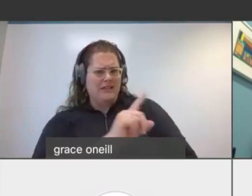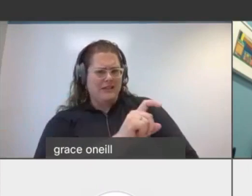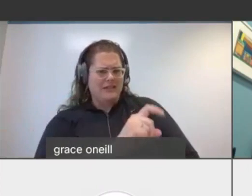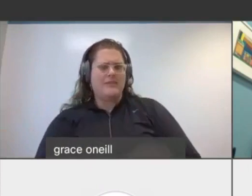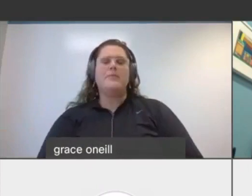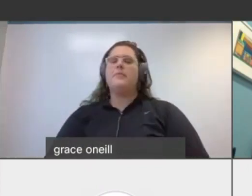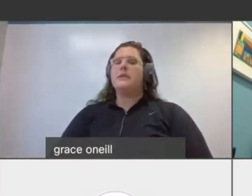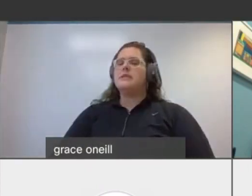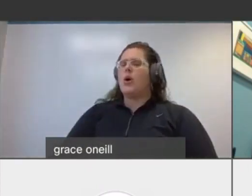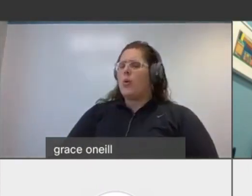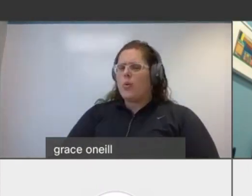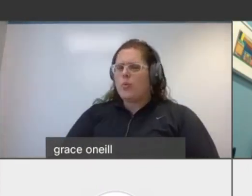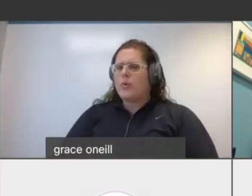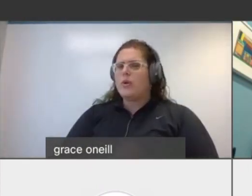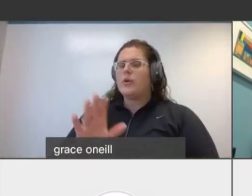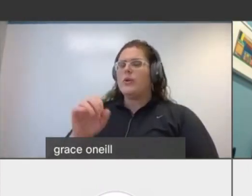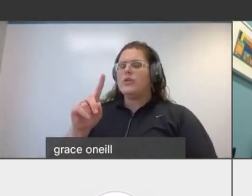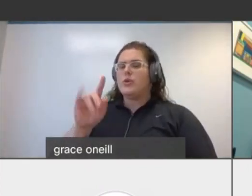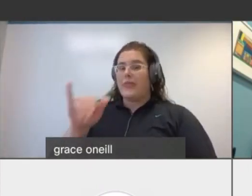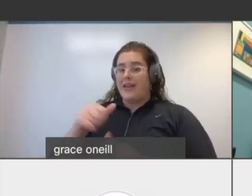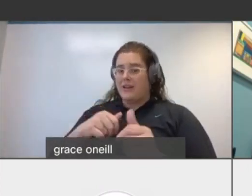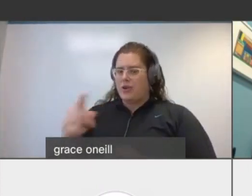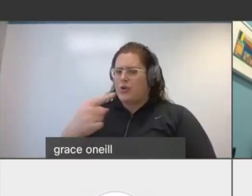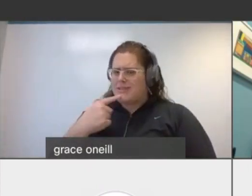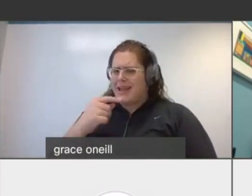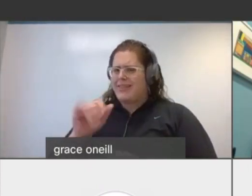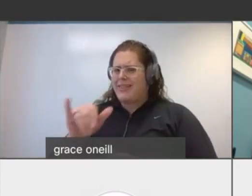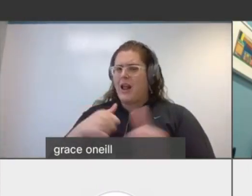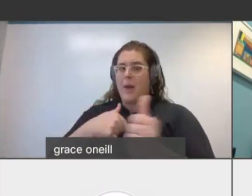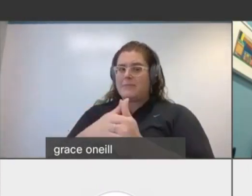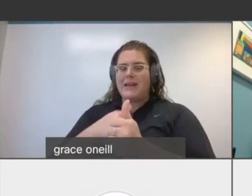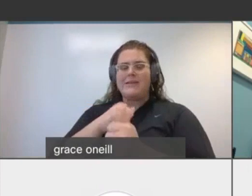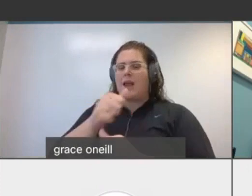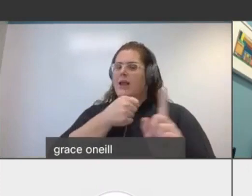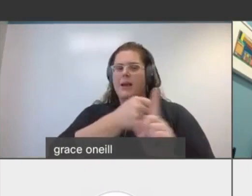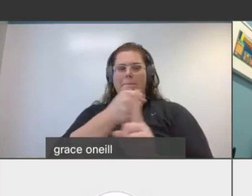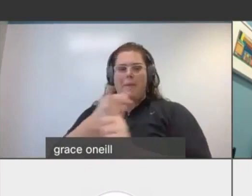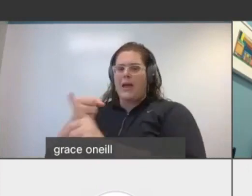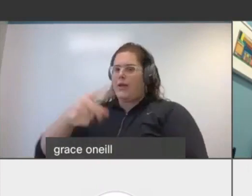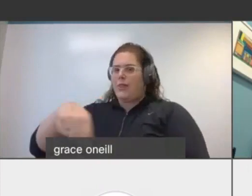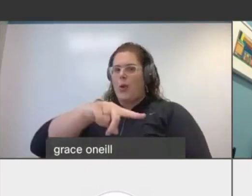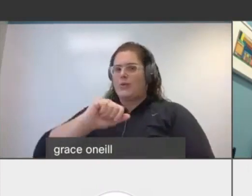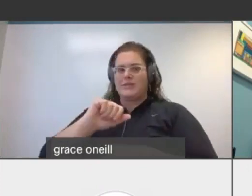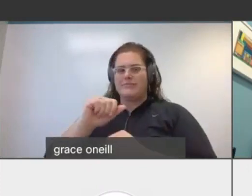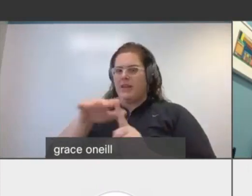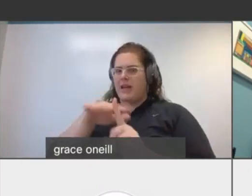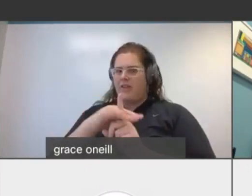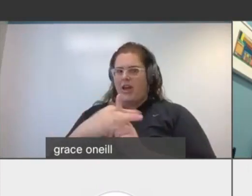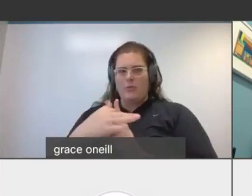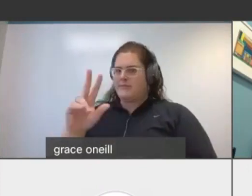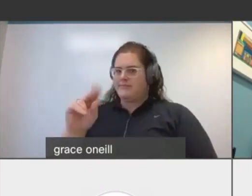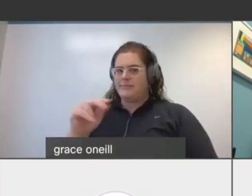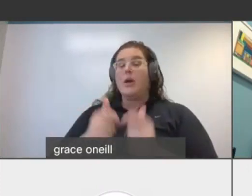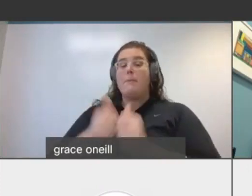What I can say is the updates did not at all affect these settings. Most of the updates were related to